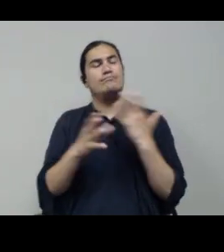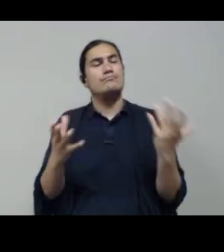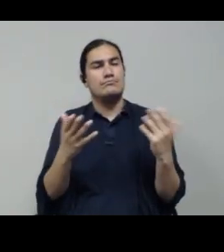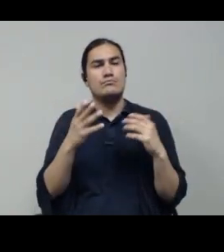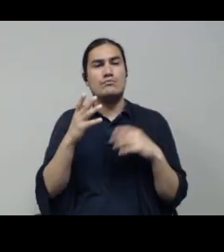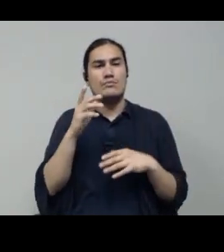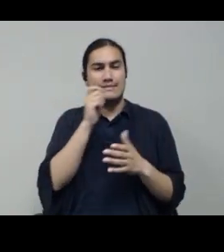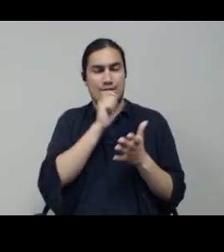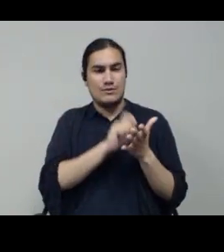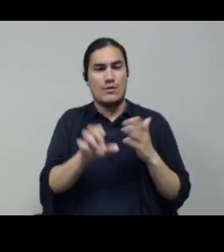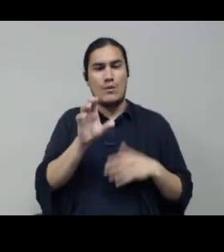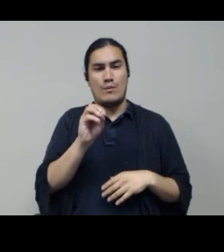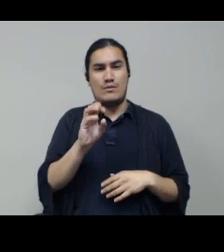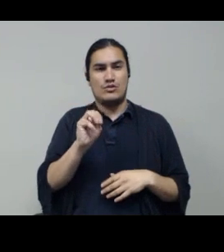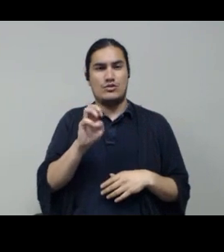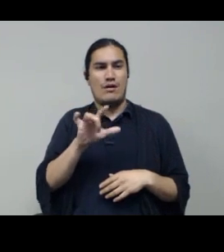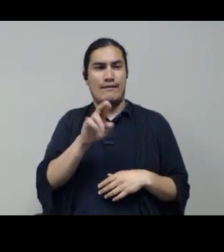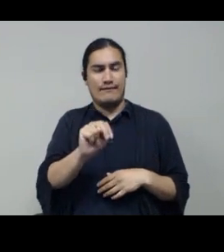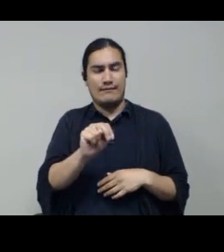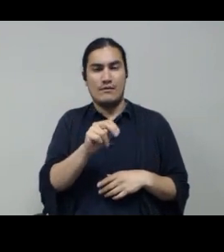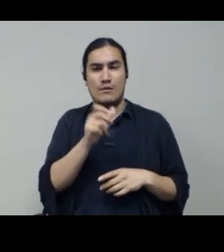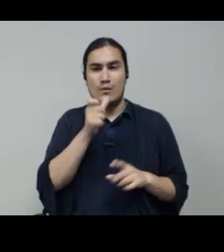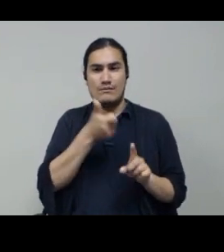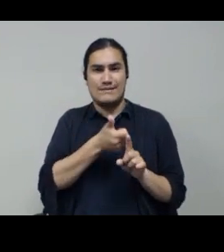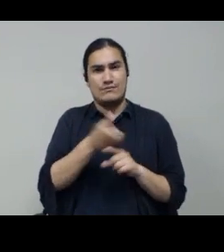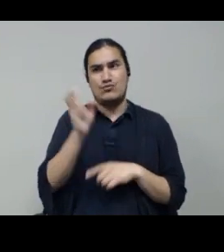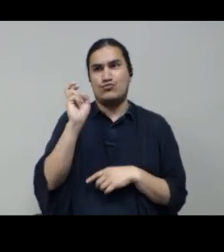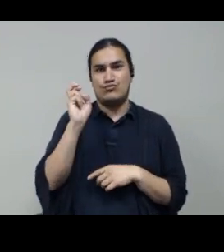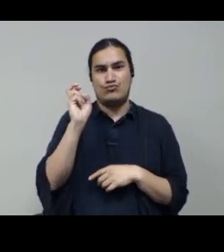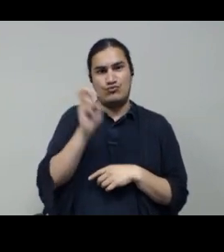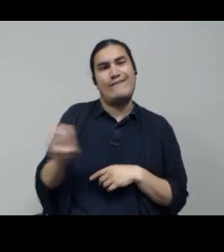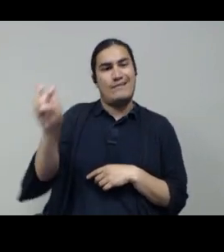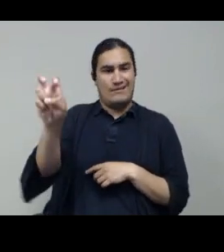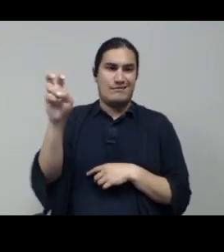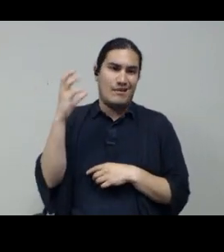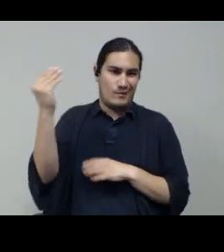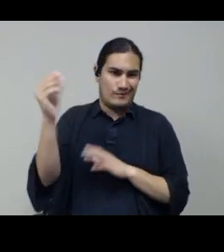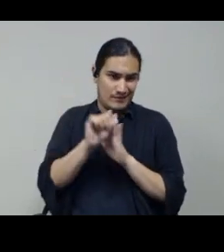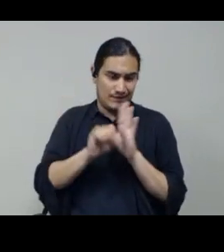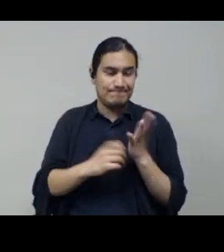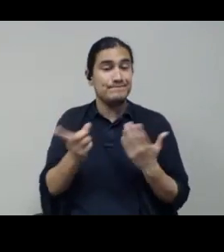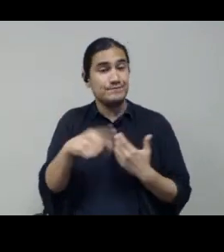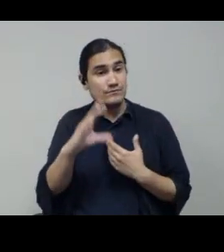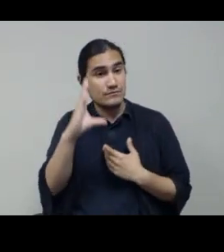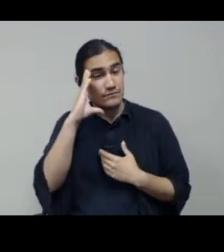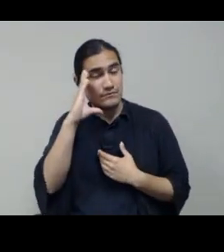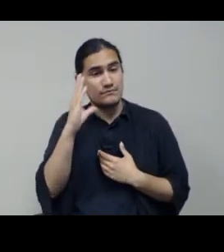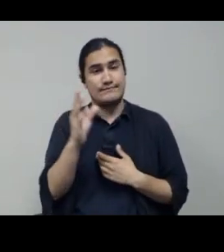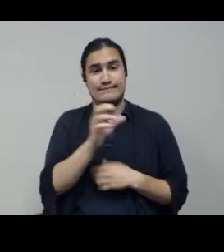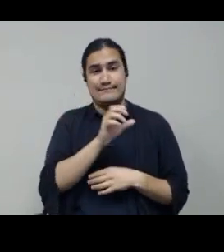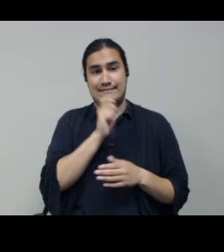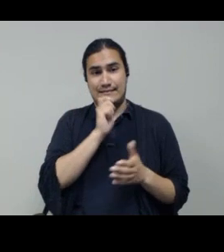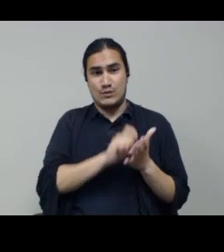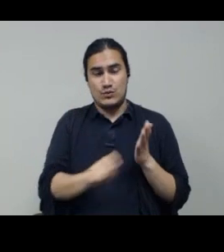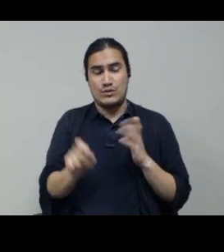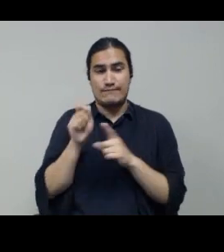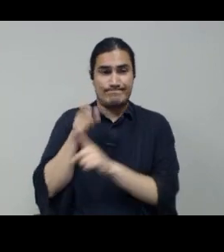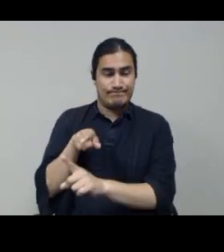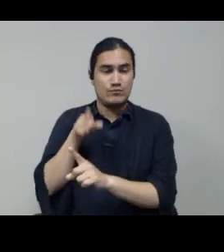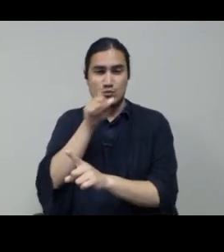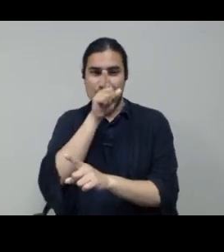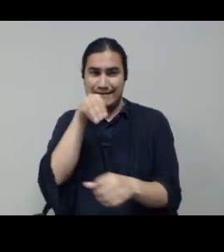Secretary Omashawkin, who is traveling out of state. As you know, Chair Eager, Secretary Omashawkin was recently in the